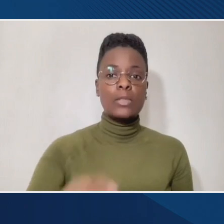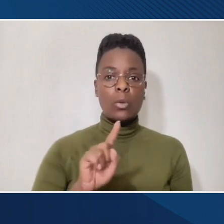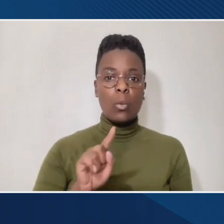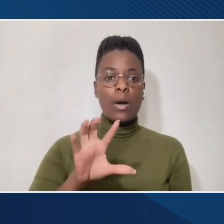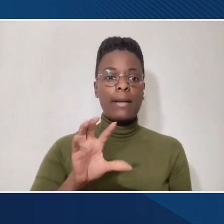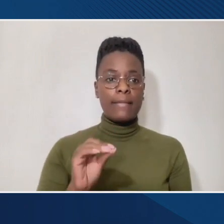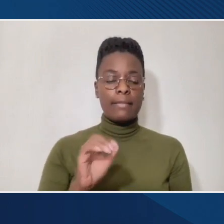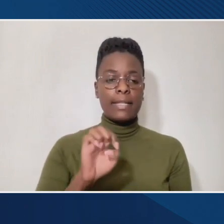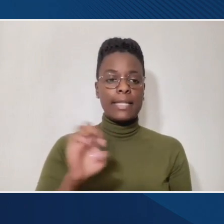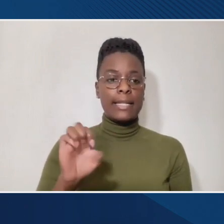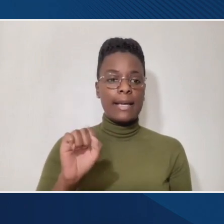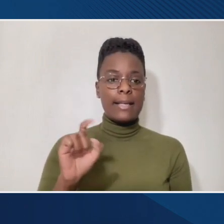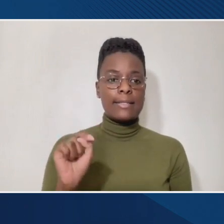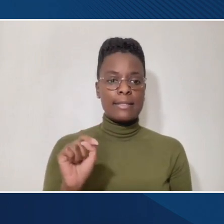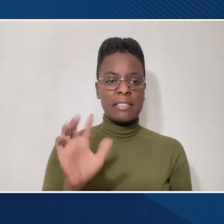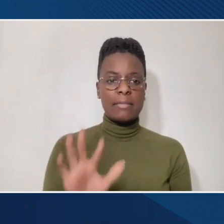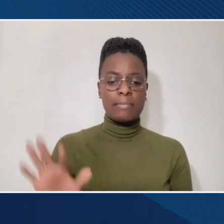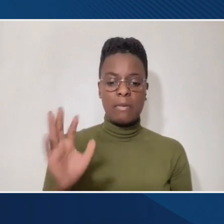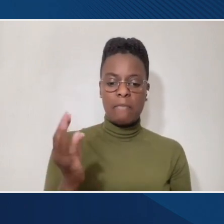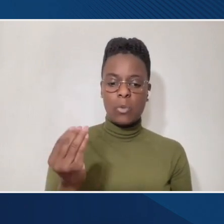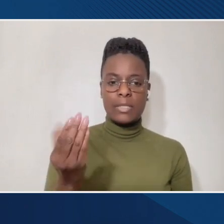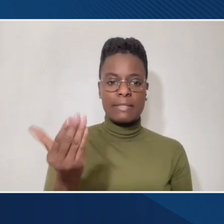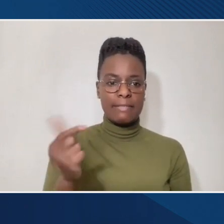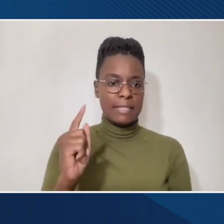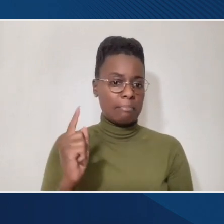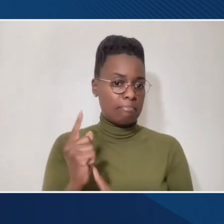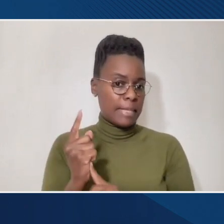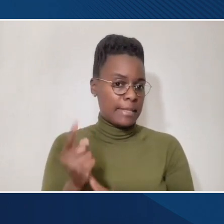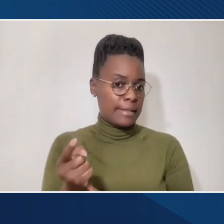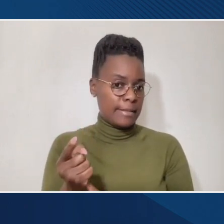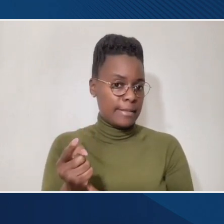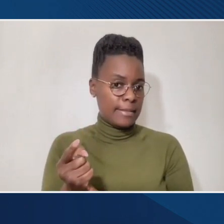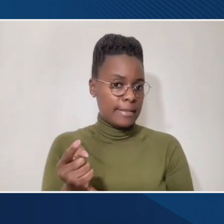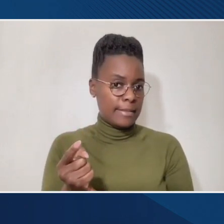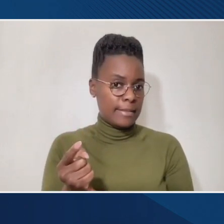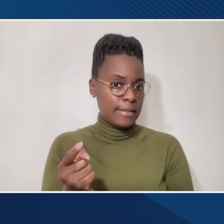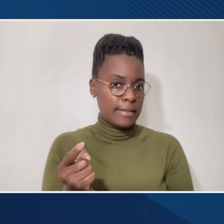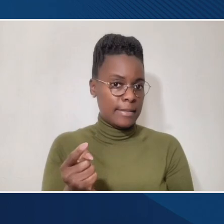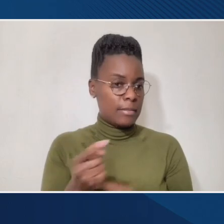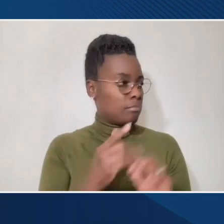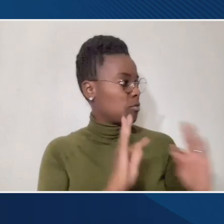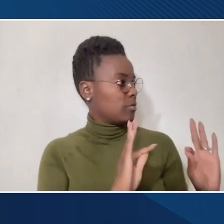It's approximately 15 minutes from now. Yes, perfect.